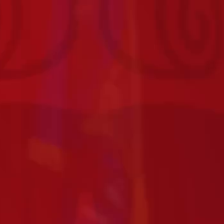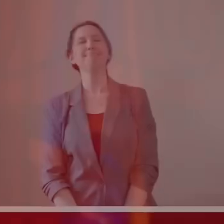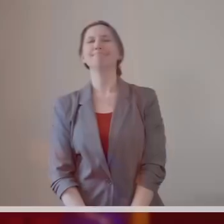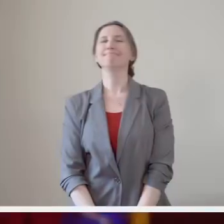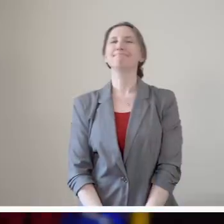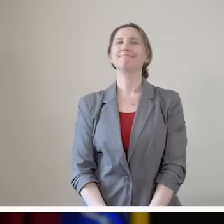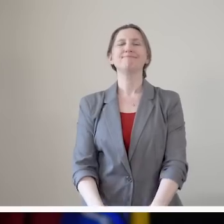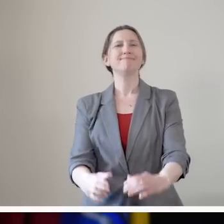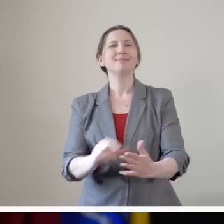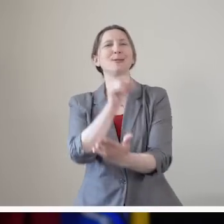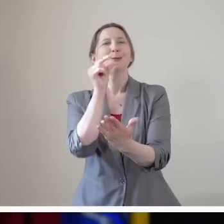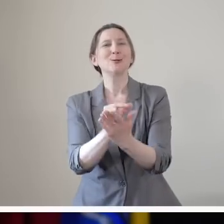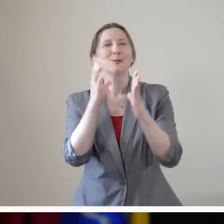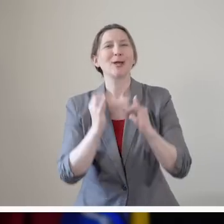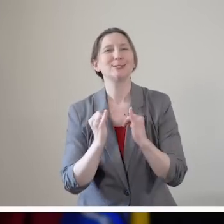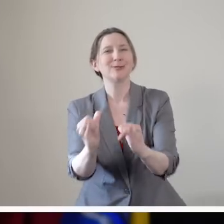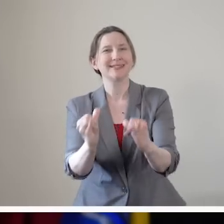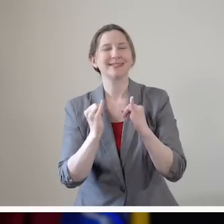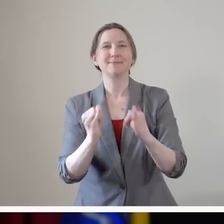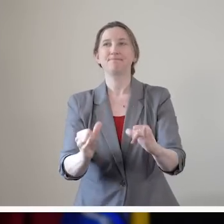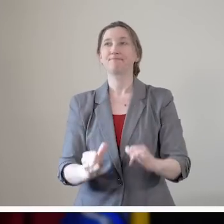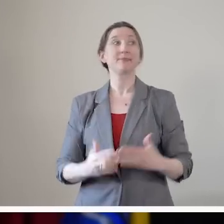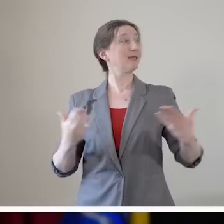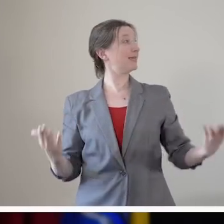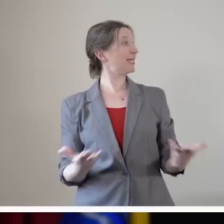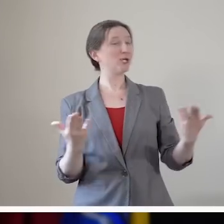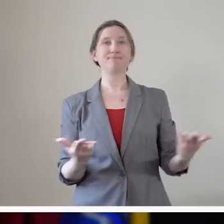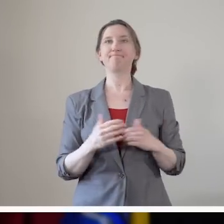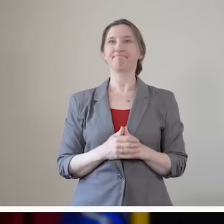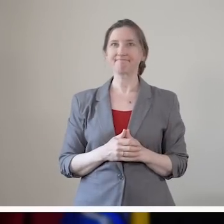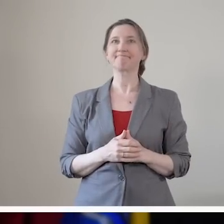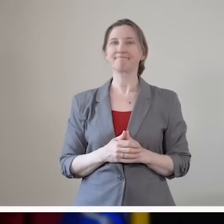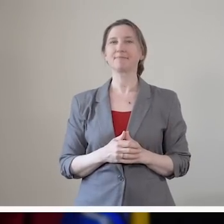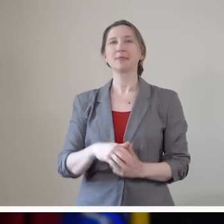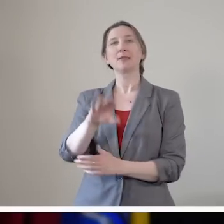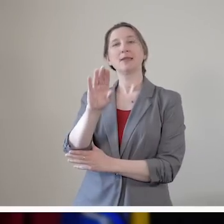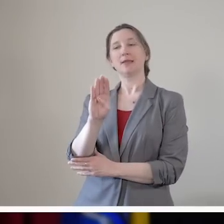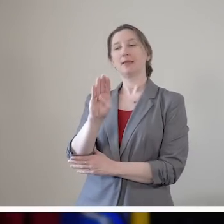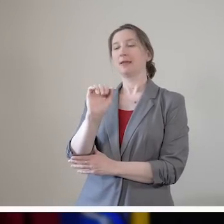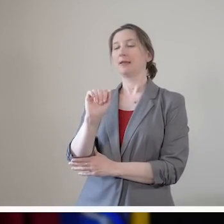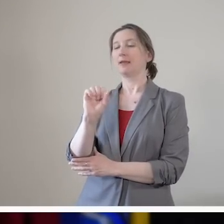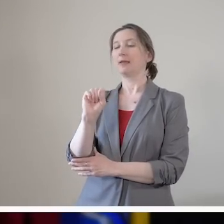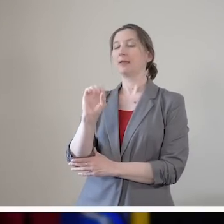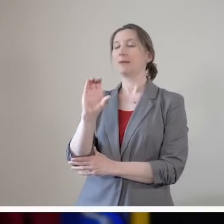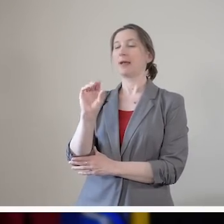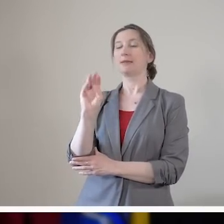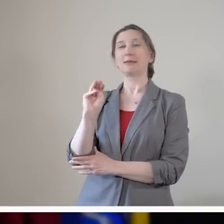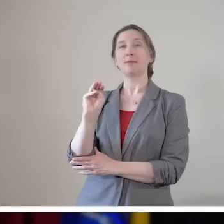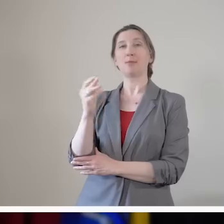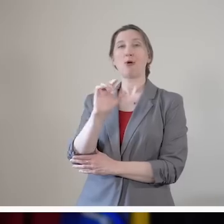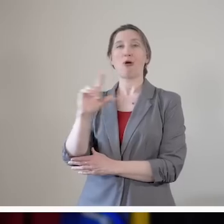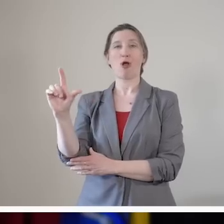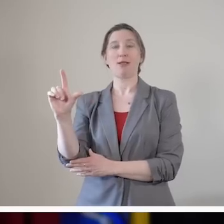My fellow graduates. Well, here we are, Bascom Hall, room 260.